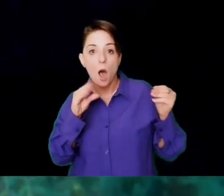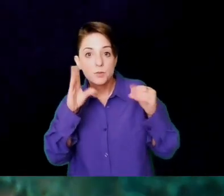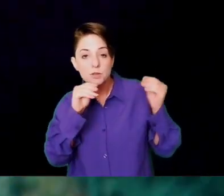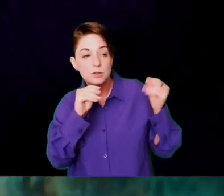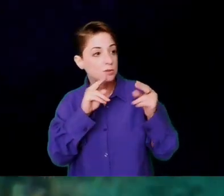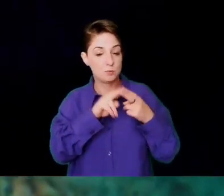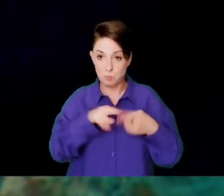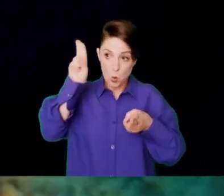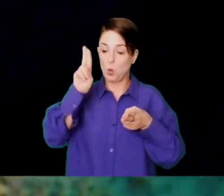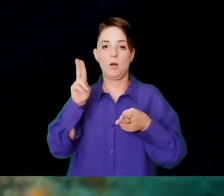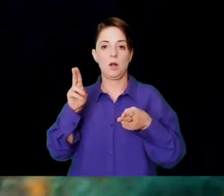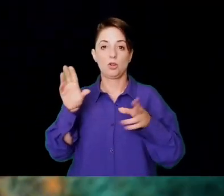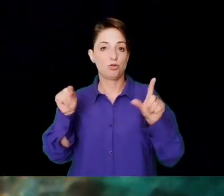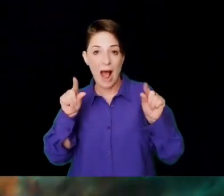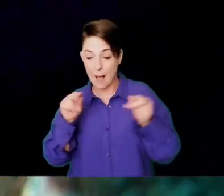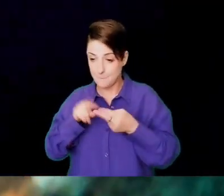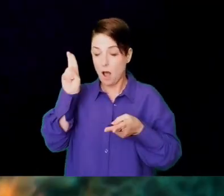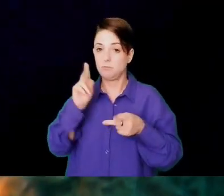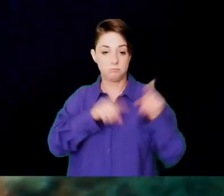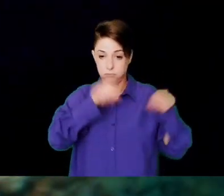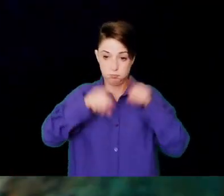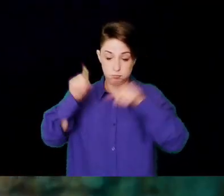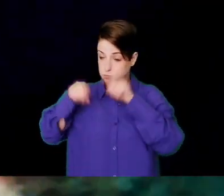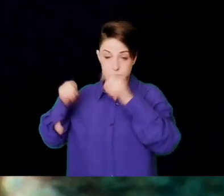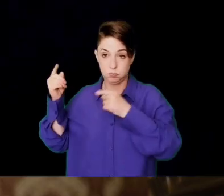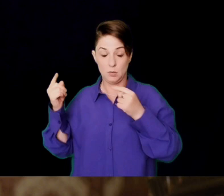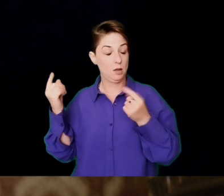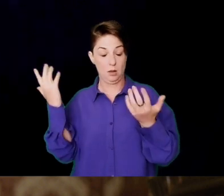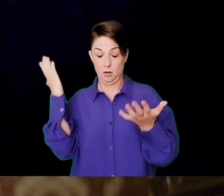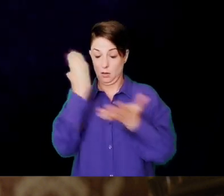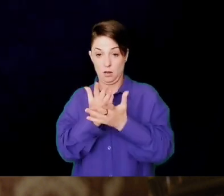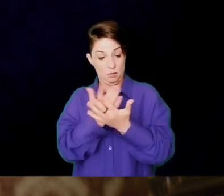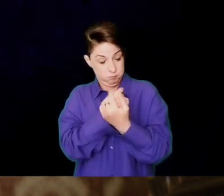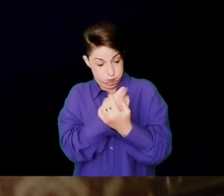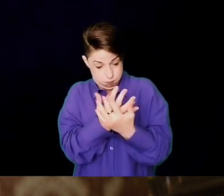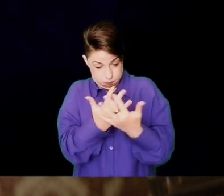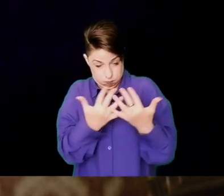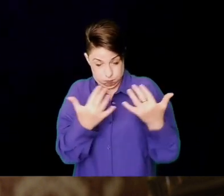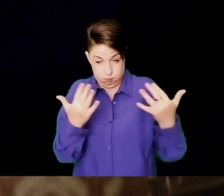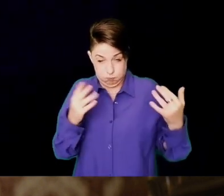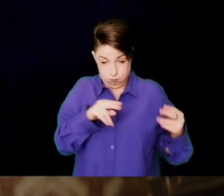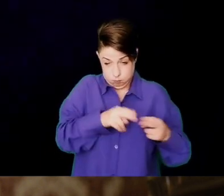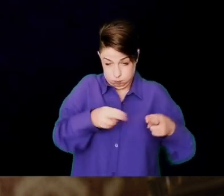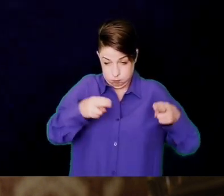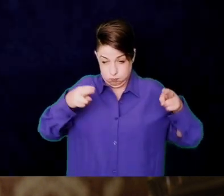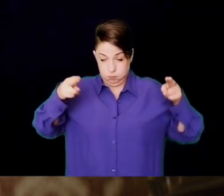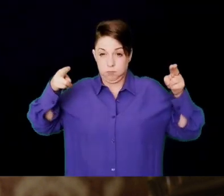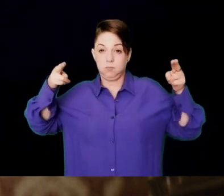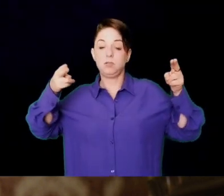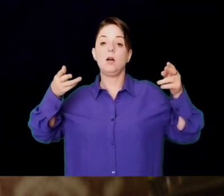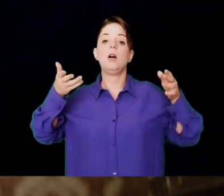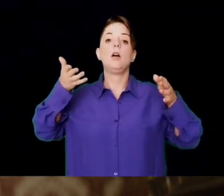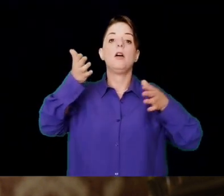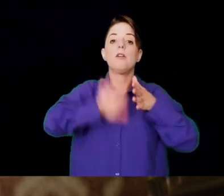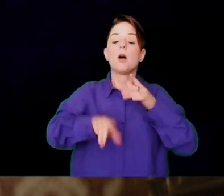and sometimes crab. All of these things, these species are variable. But we have seen the massive rise that